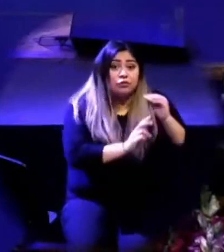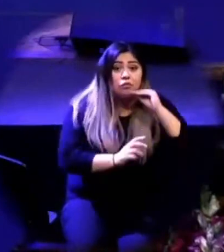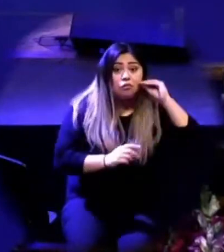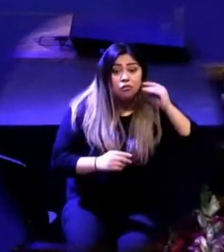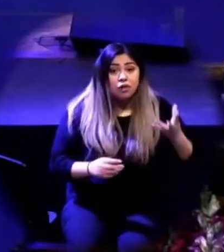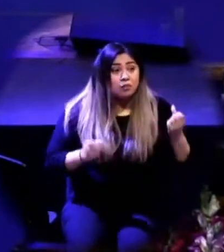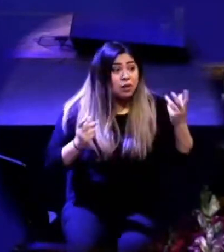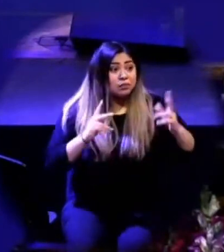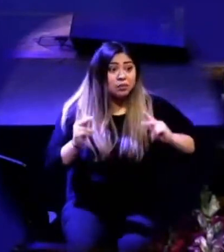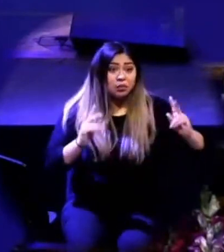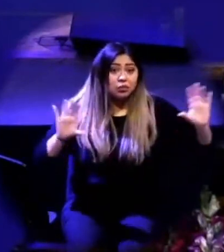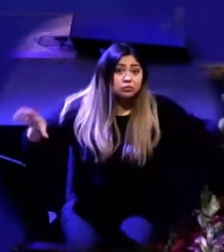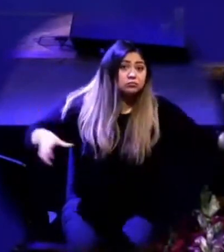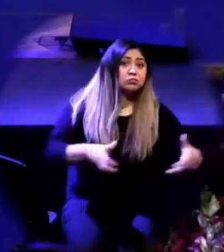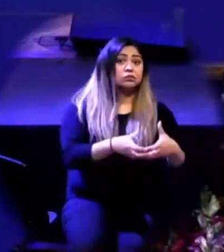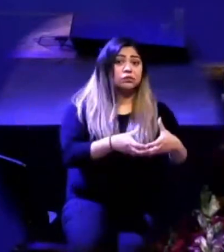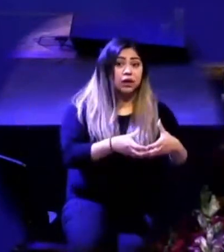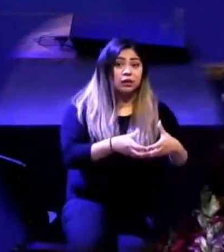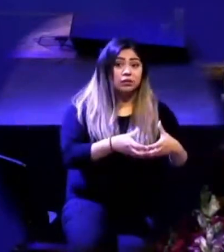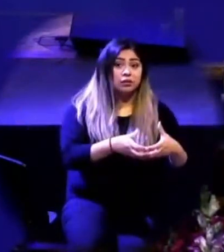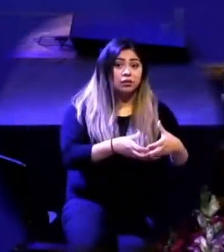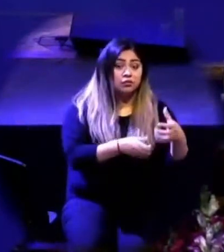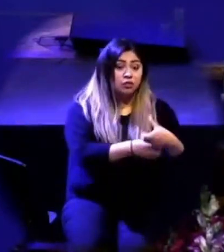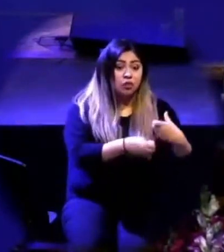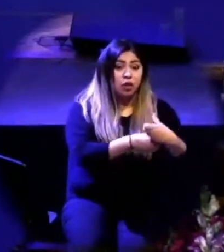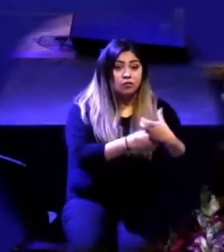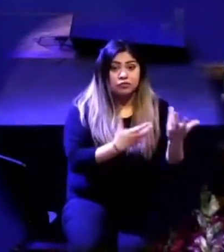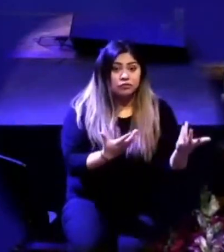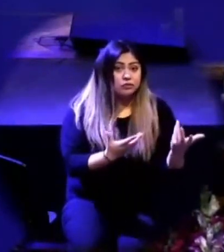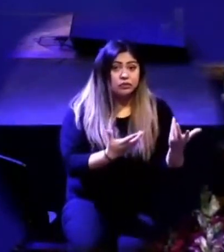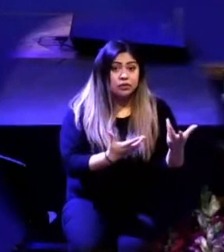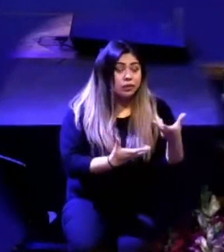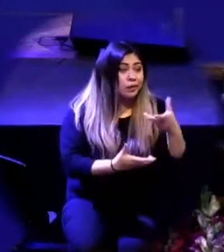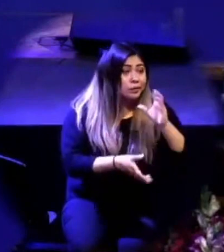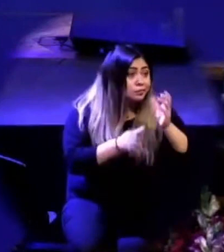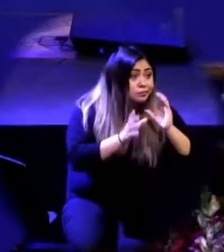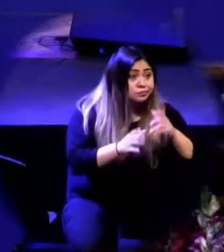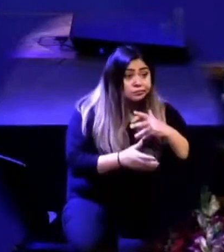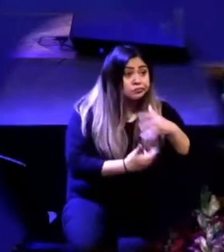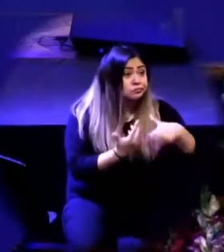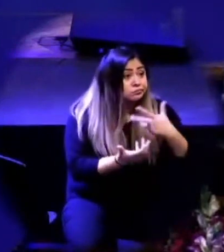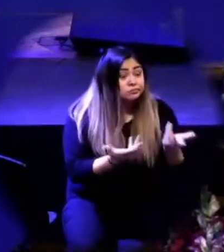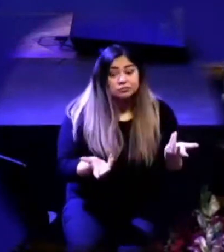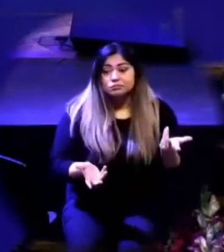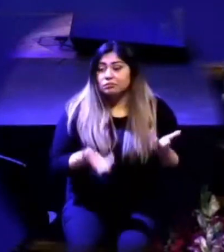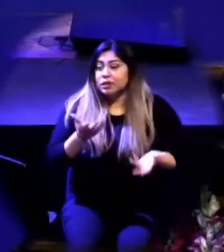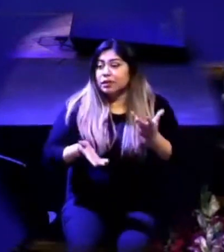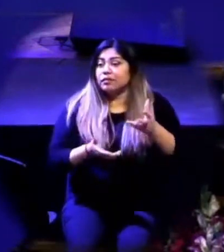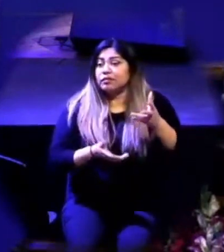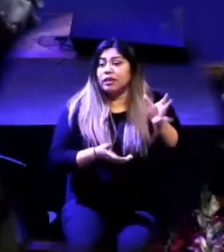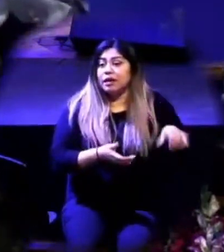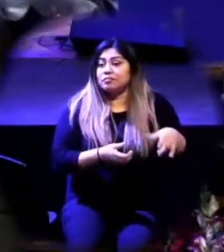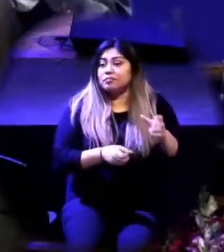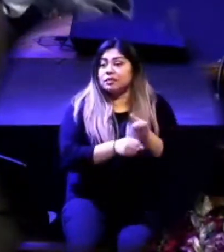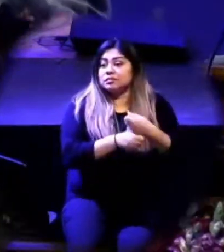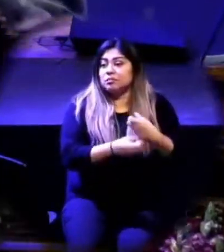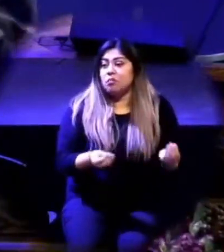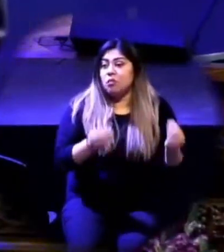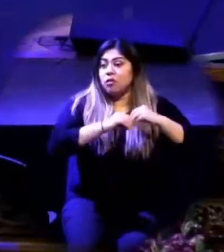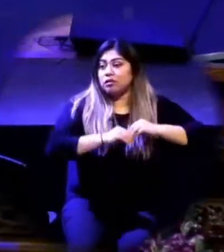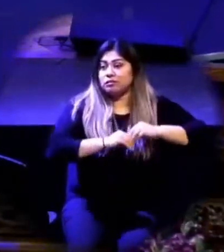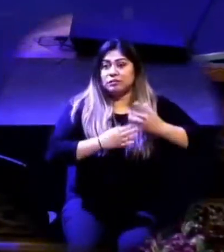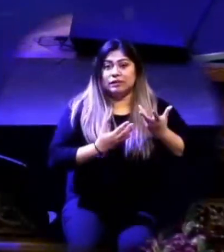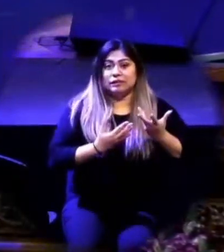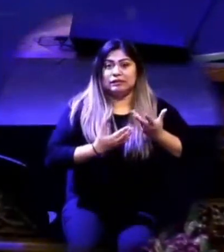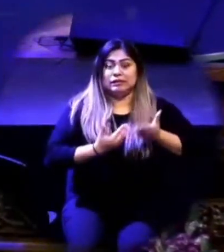would gather at the funeral home to drink coffee. I guess they just thought, you know, that's just going to make it easy when the time comes. And